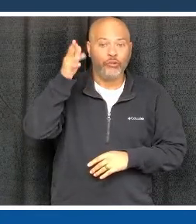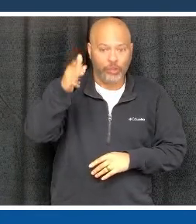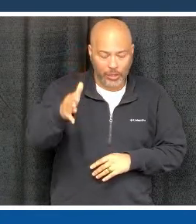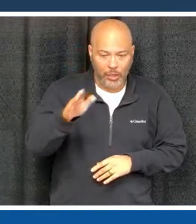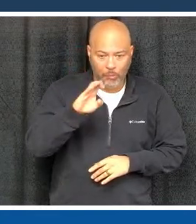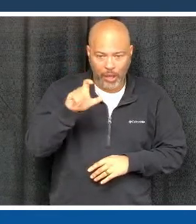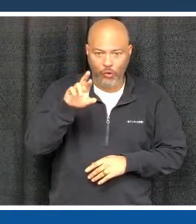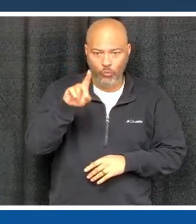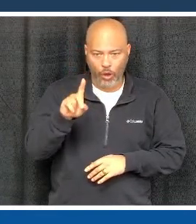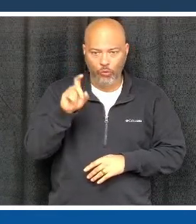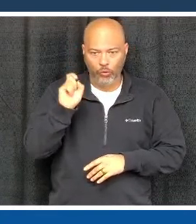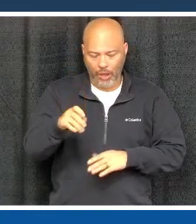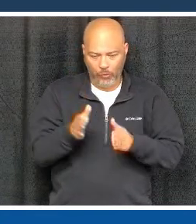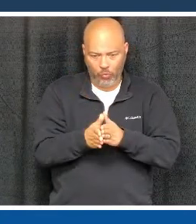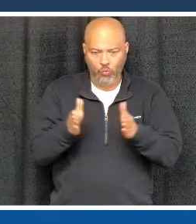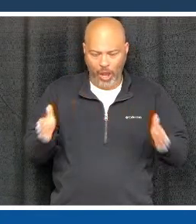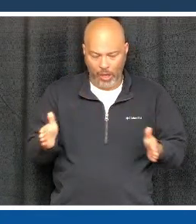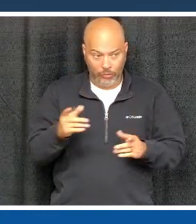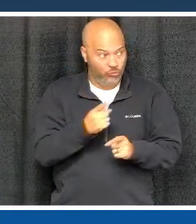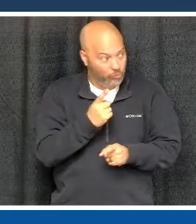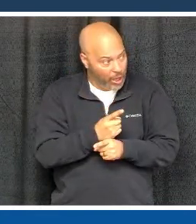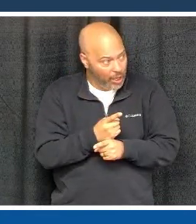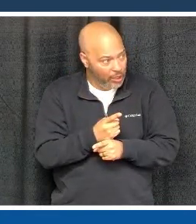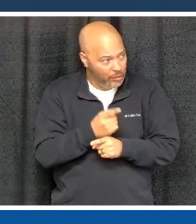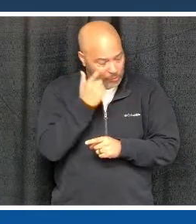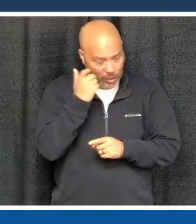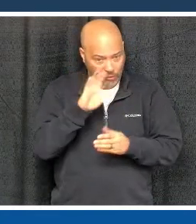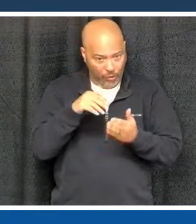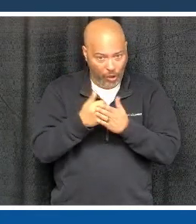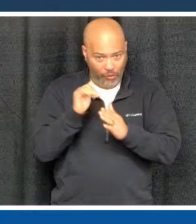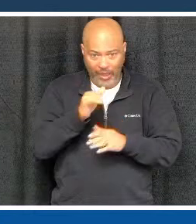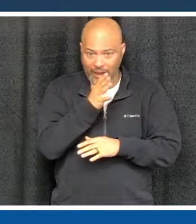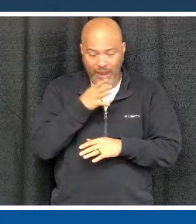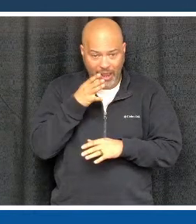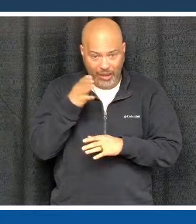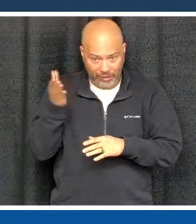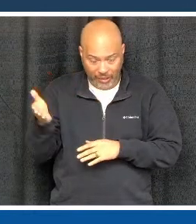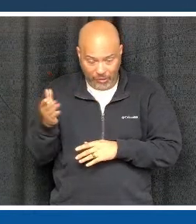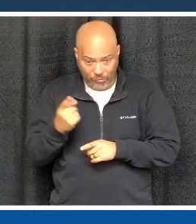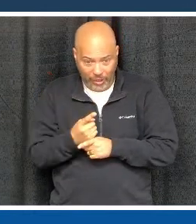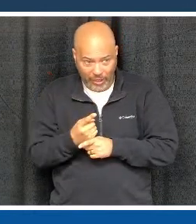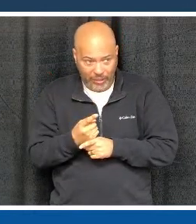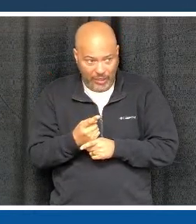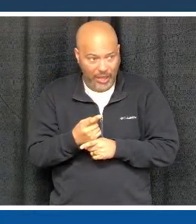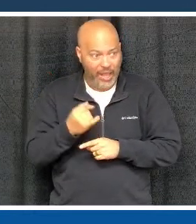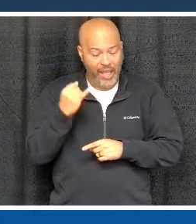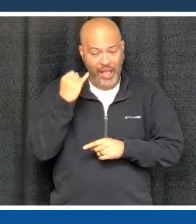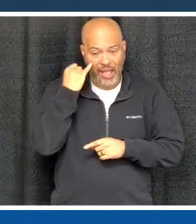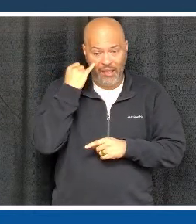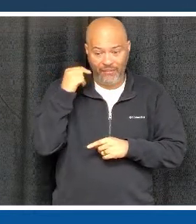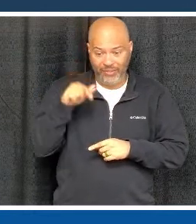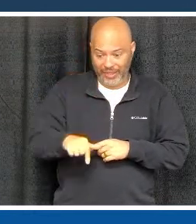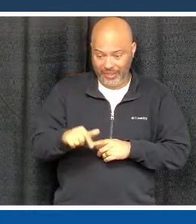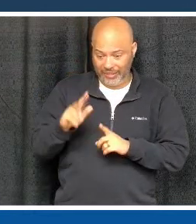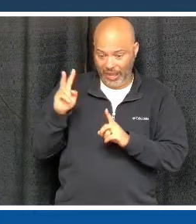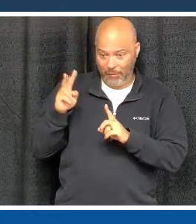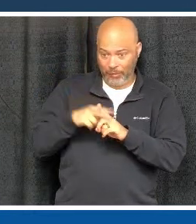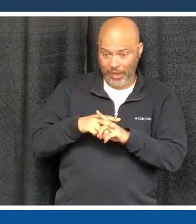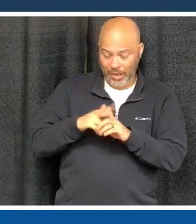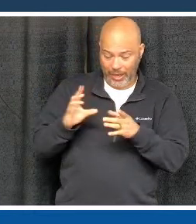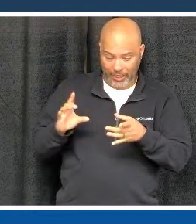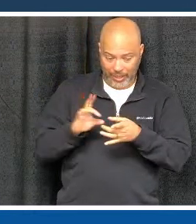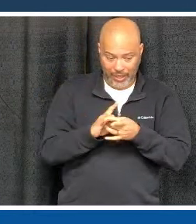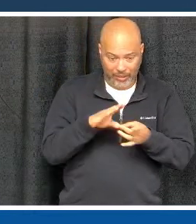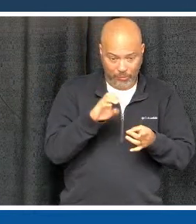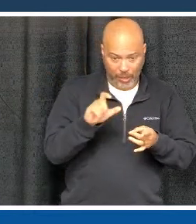Bell Road's gonna have to be widened, right? I mean, because of all that ag back there. So if this application connects to Bell